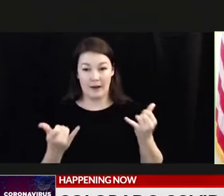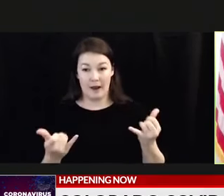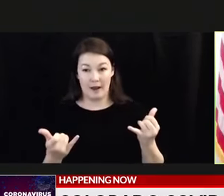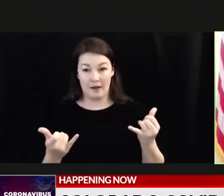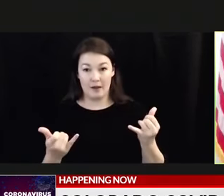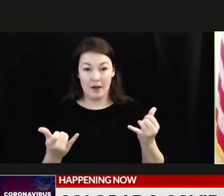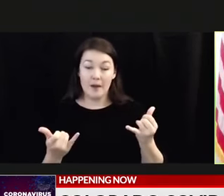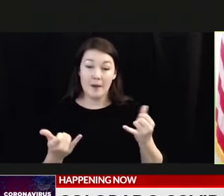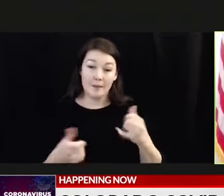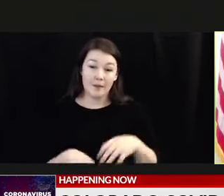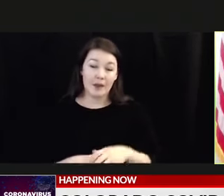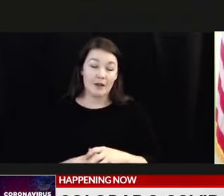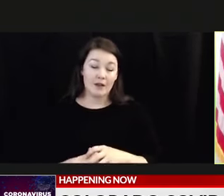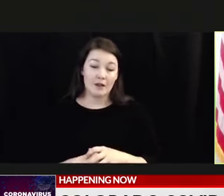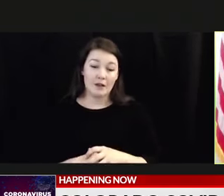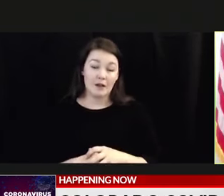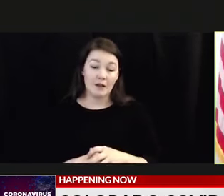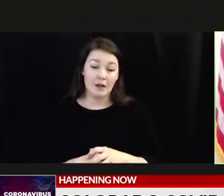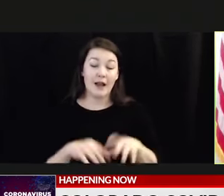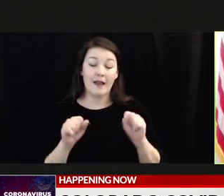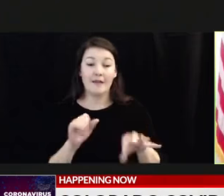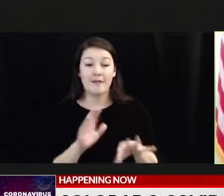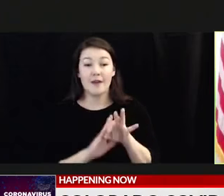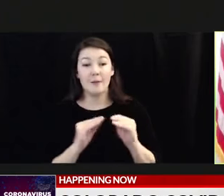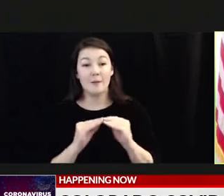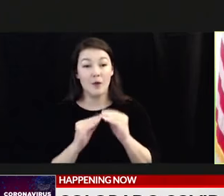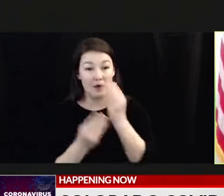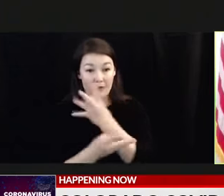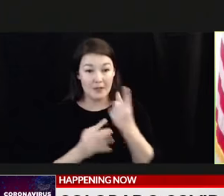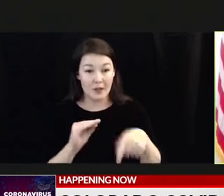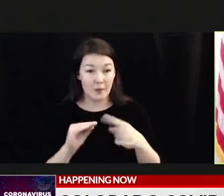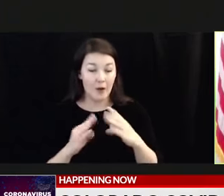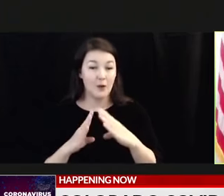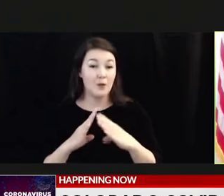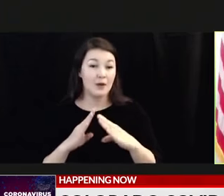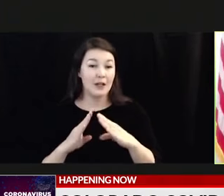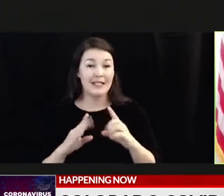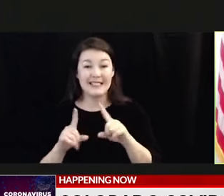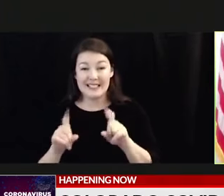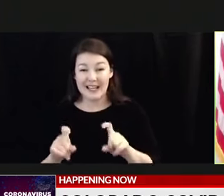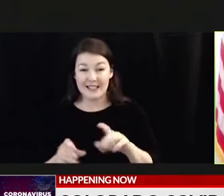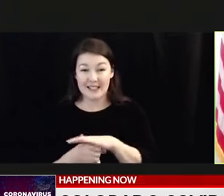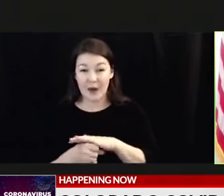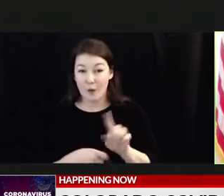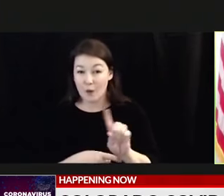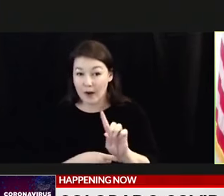COVID. You can all find more information about a community testing site at